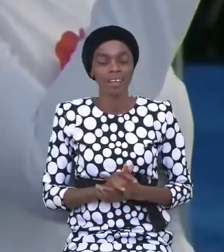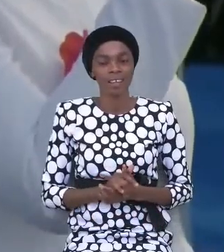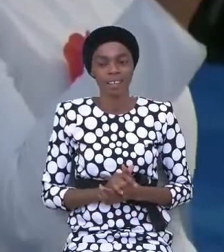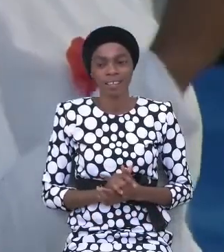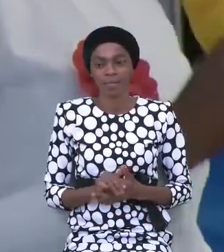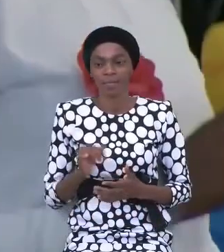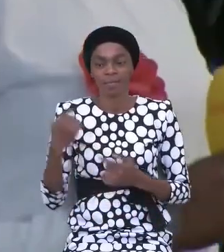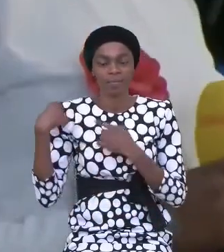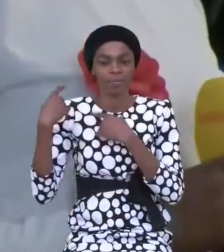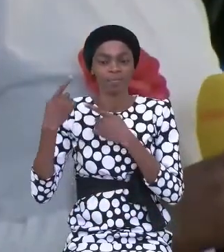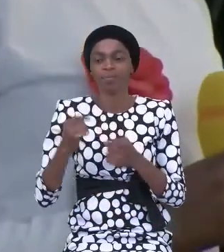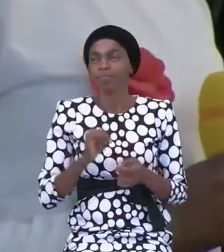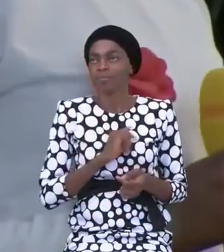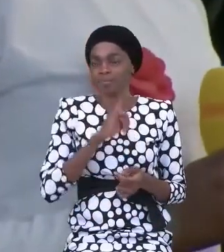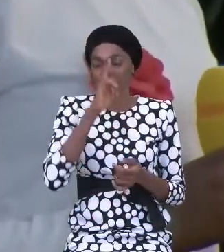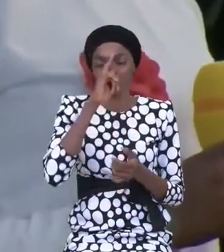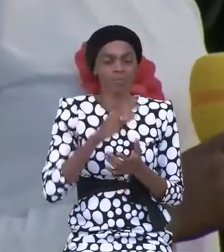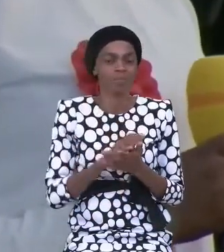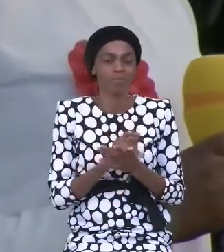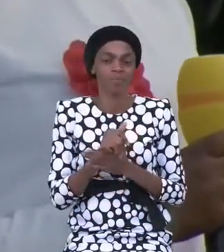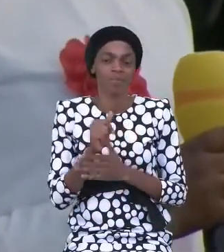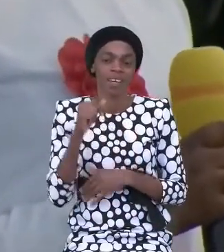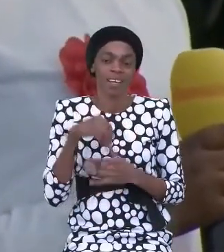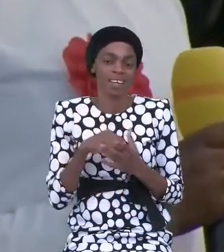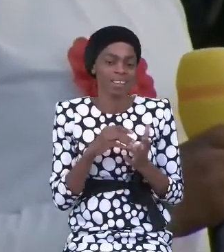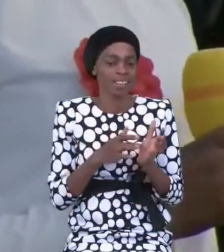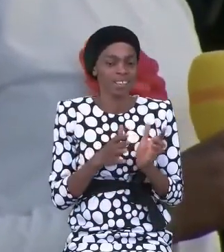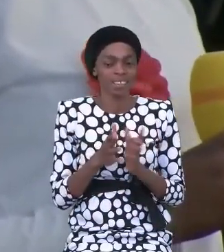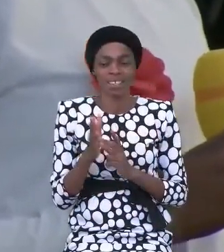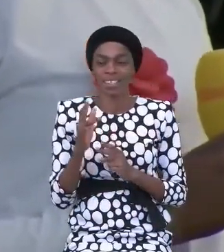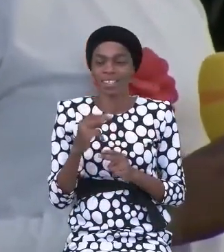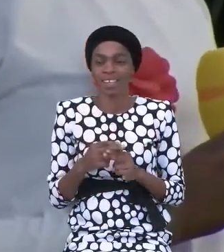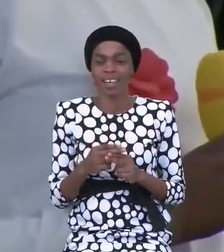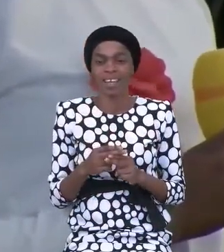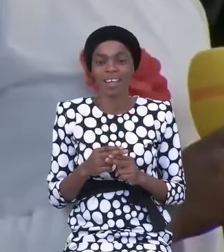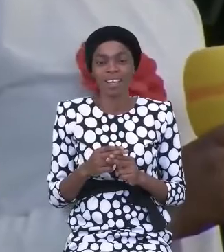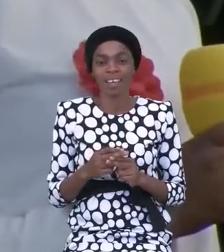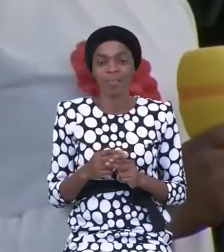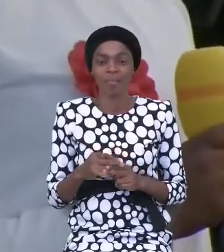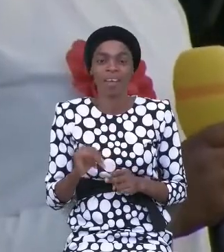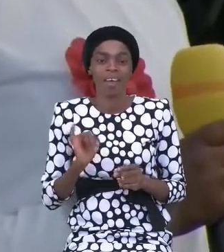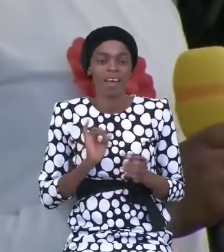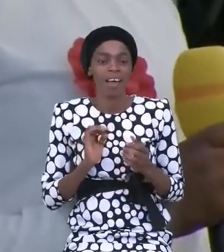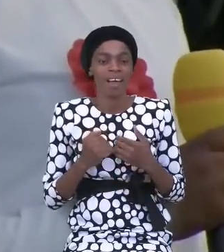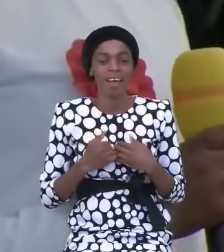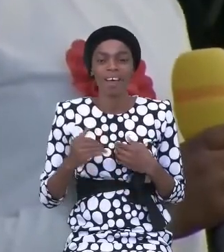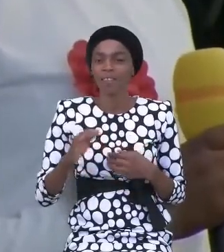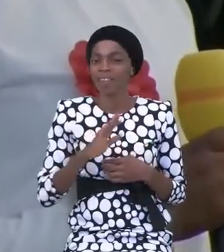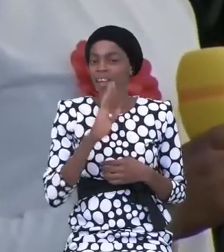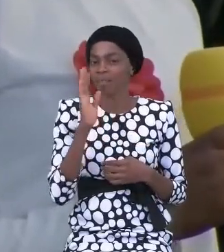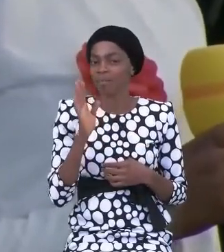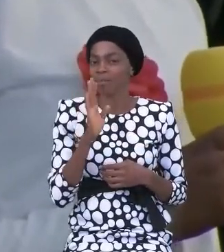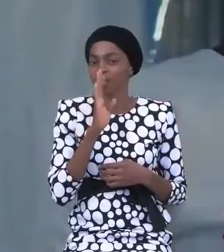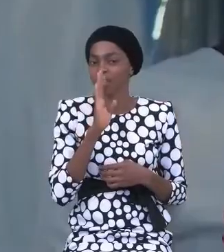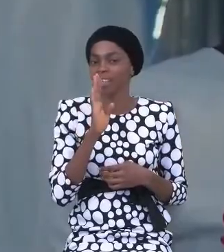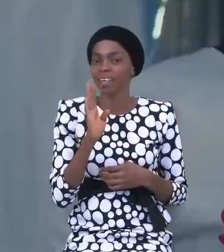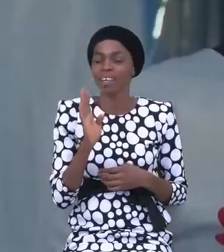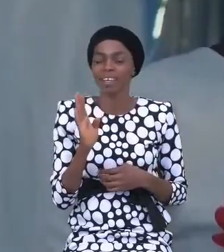disappointed. Since I believe in Jesus' name, I have